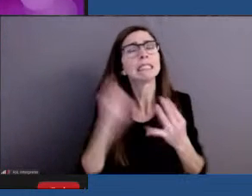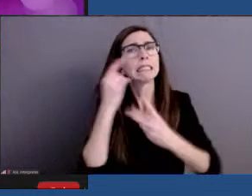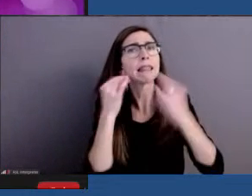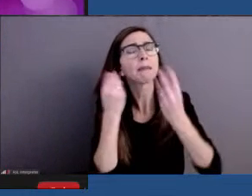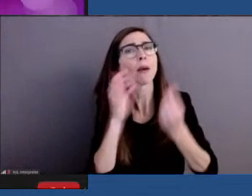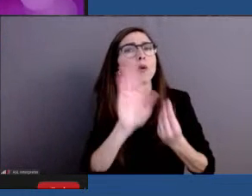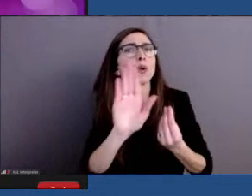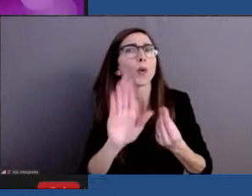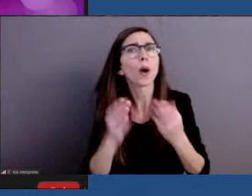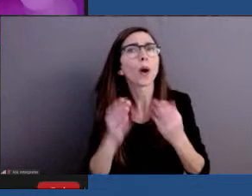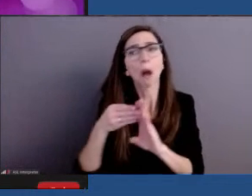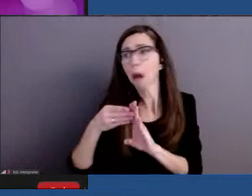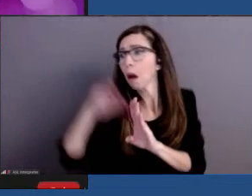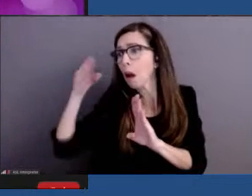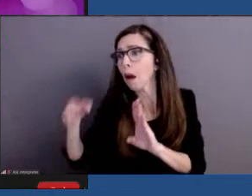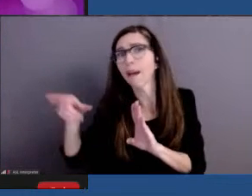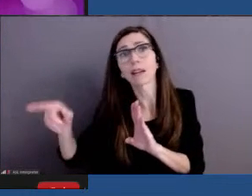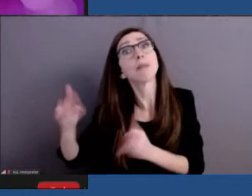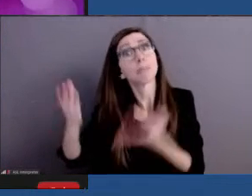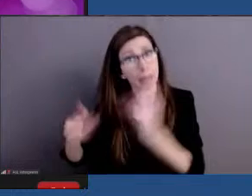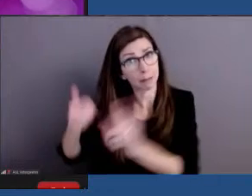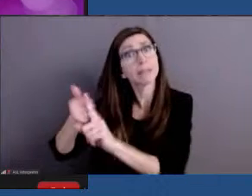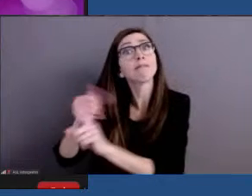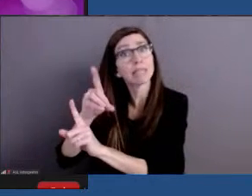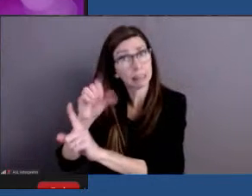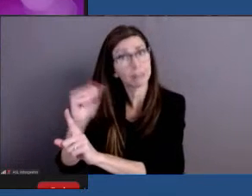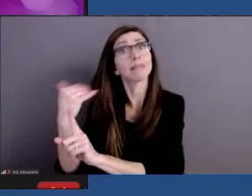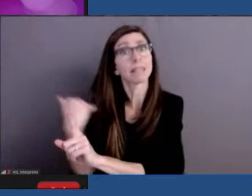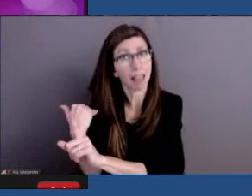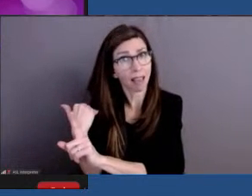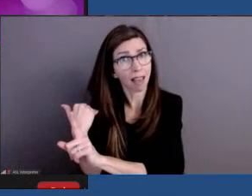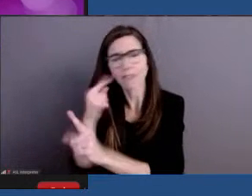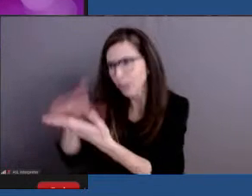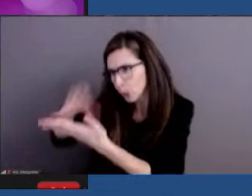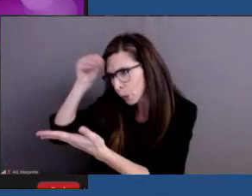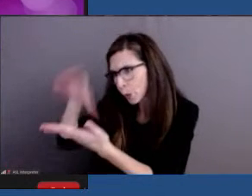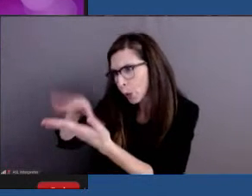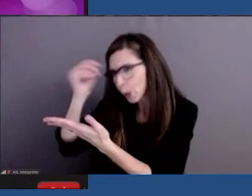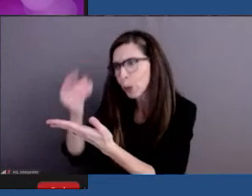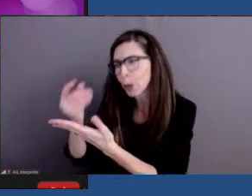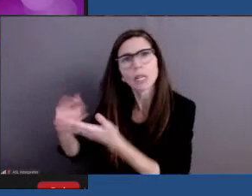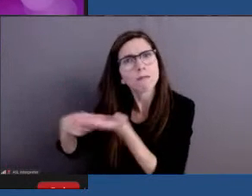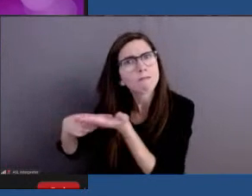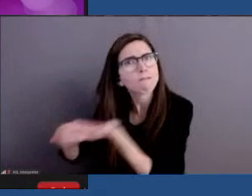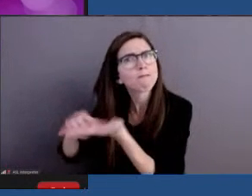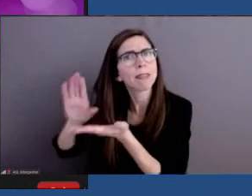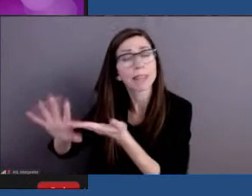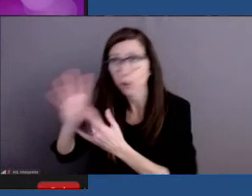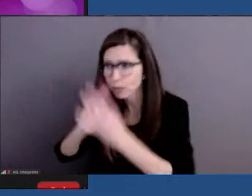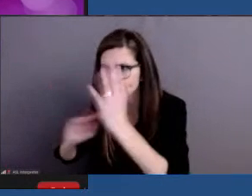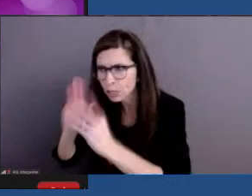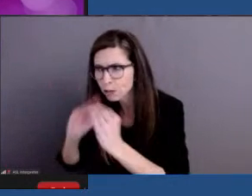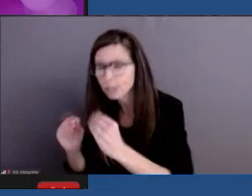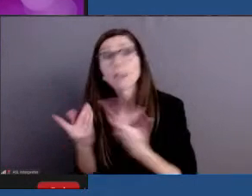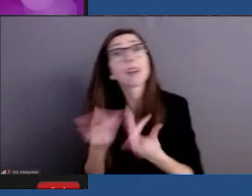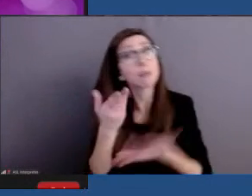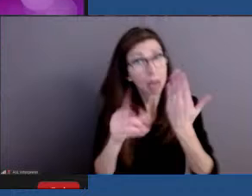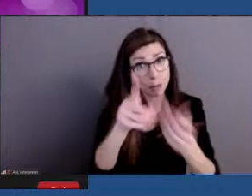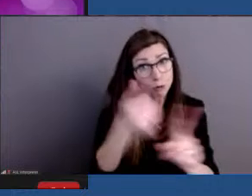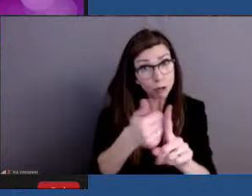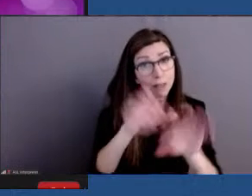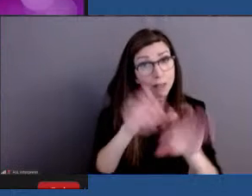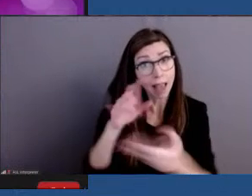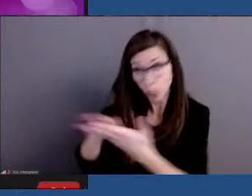our communities and the richnesses that they provide, and most importantly, learn how you can be a better ally and